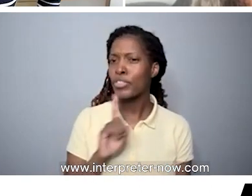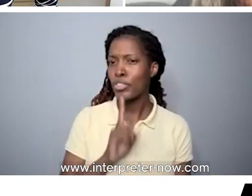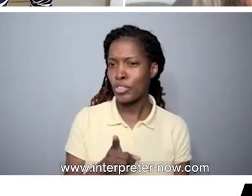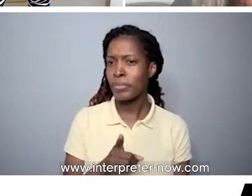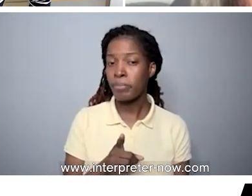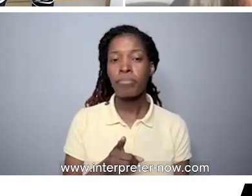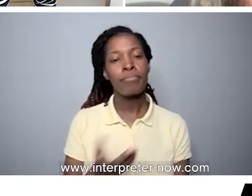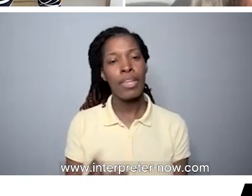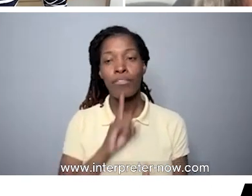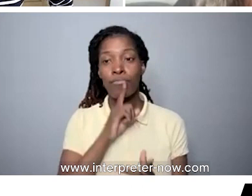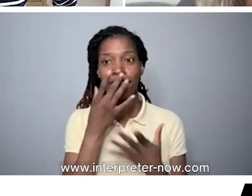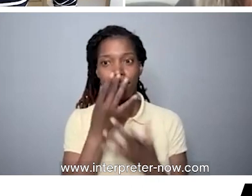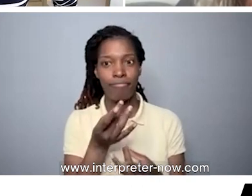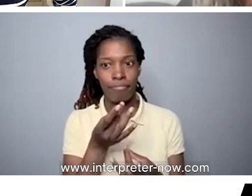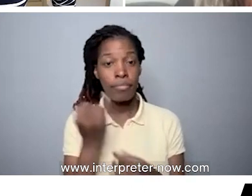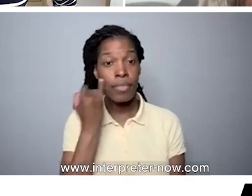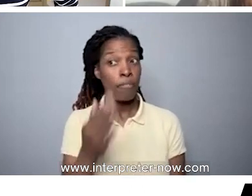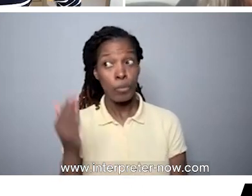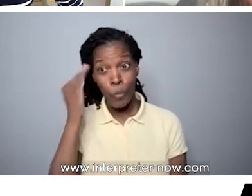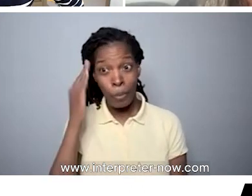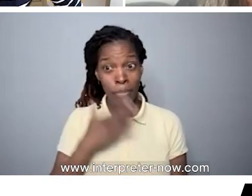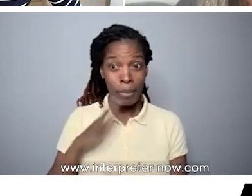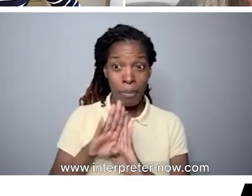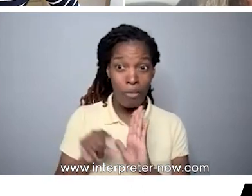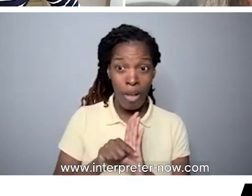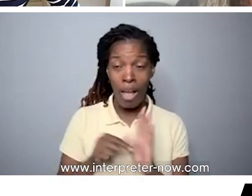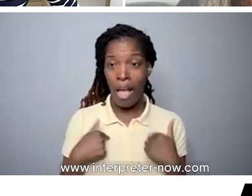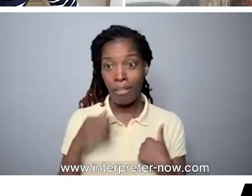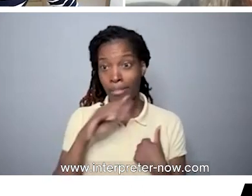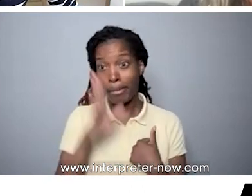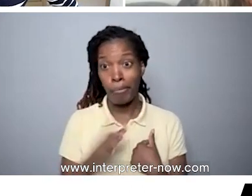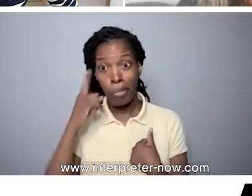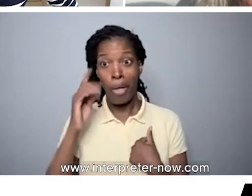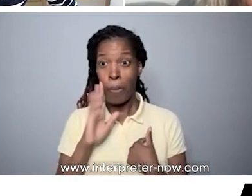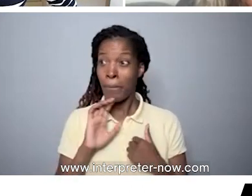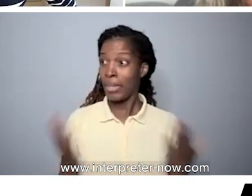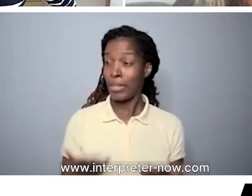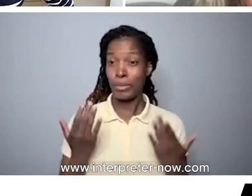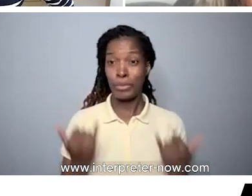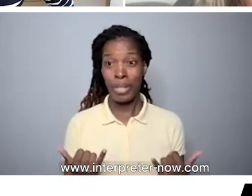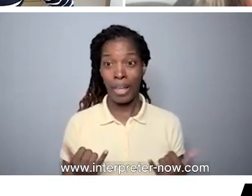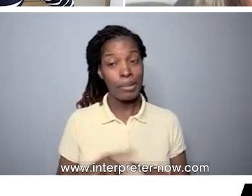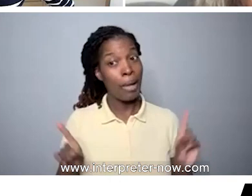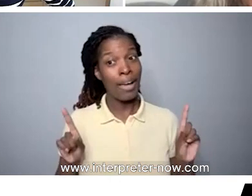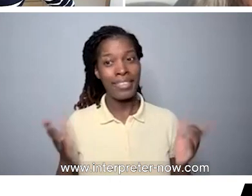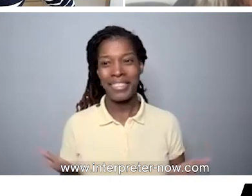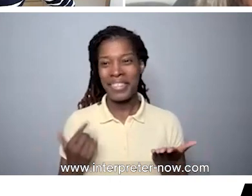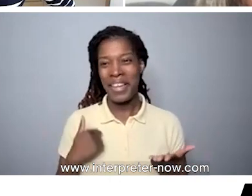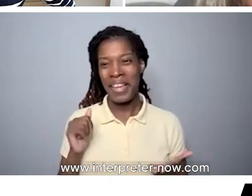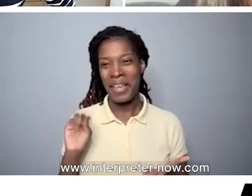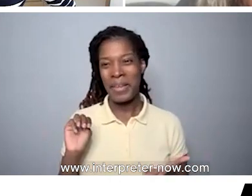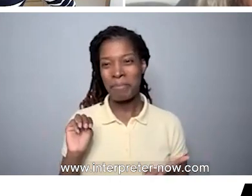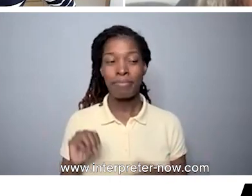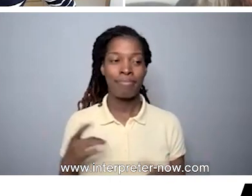background, I never would have thought I had ended up where I am today, but here I am. So it's been an exciting journey. So for